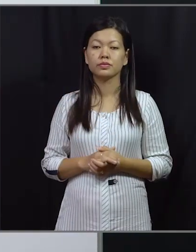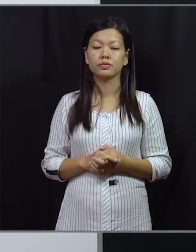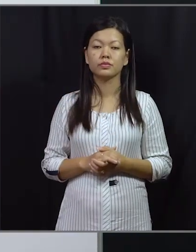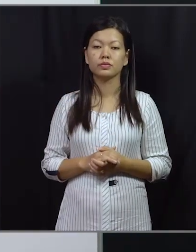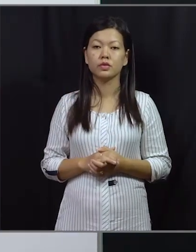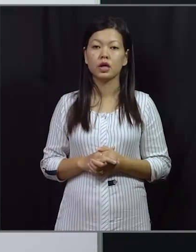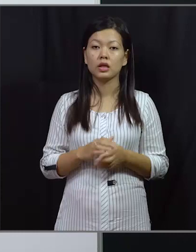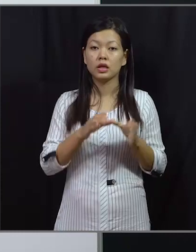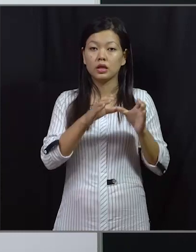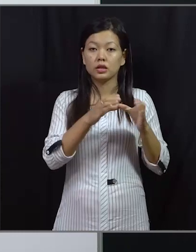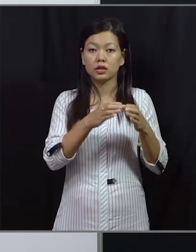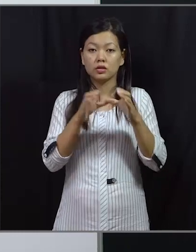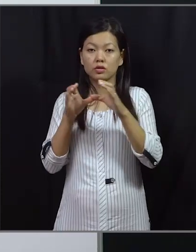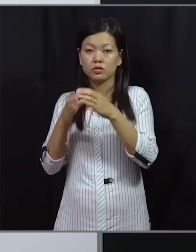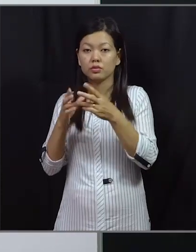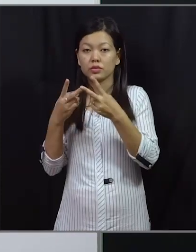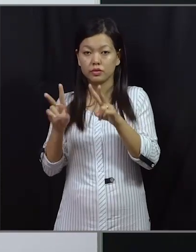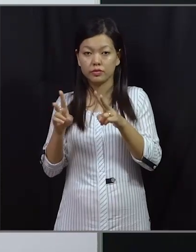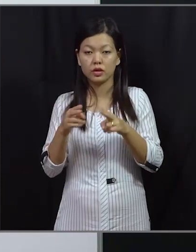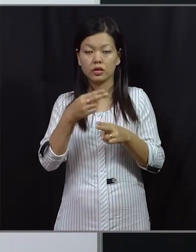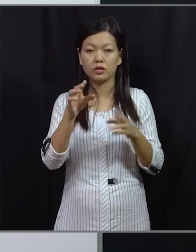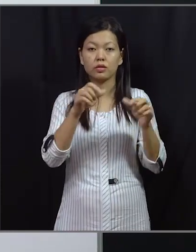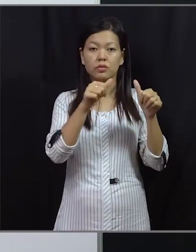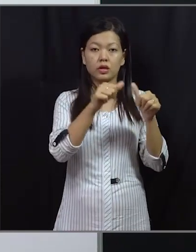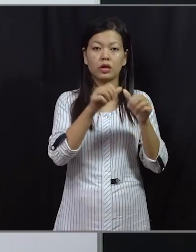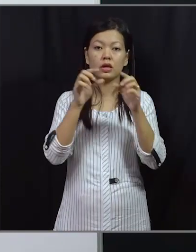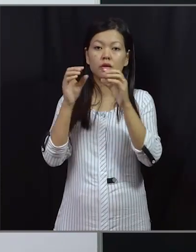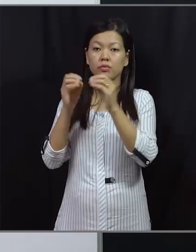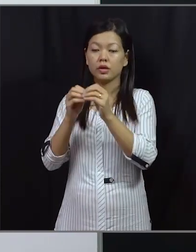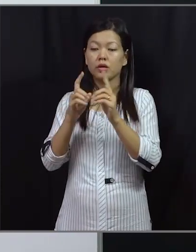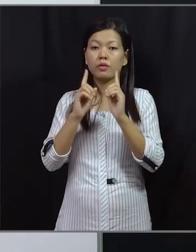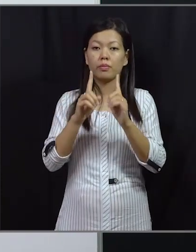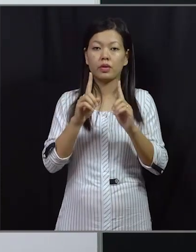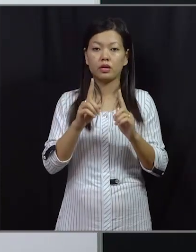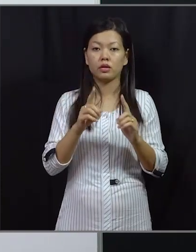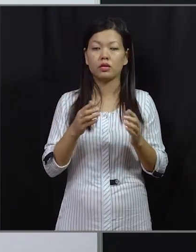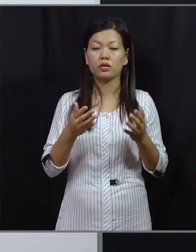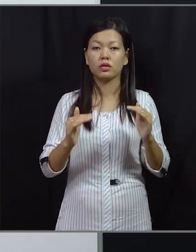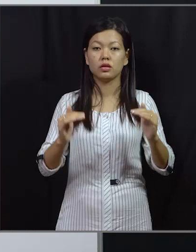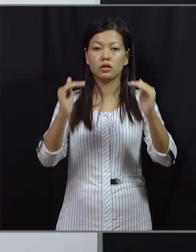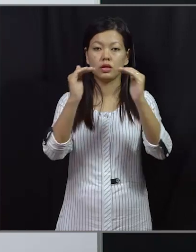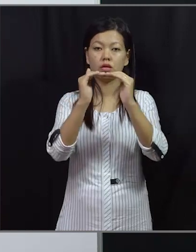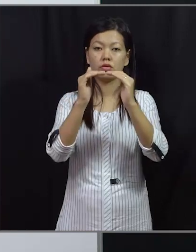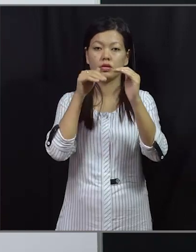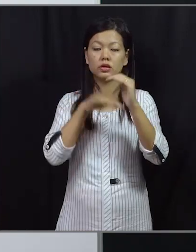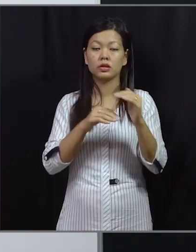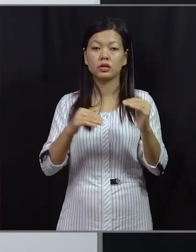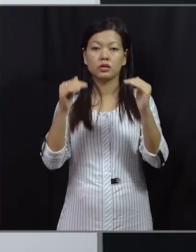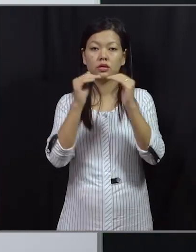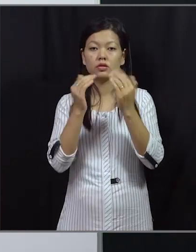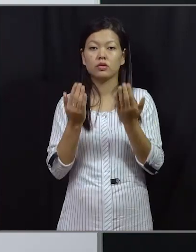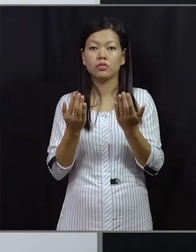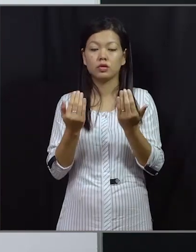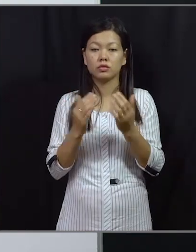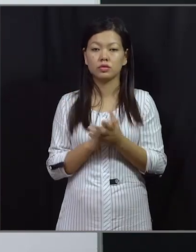are said to be equal. Can you guess how it can be equal? Two sets